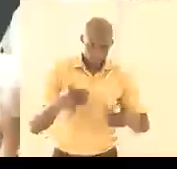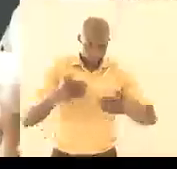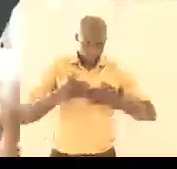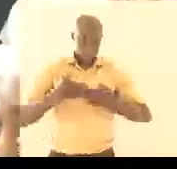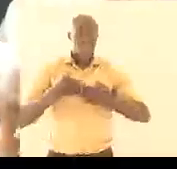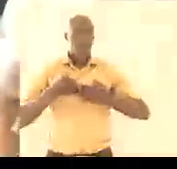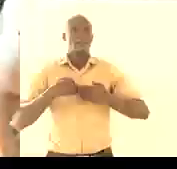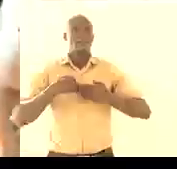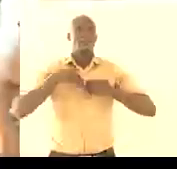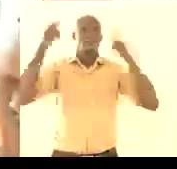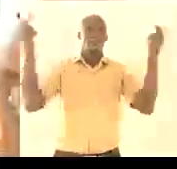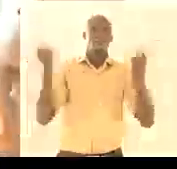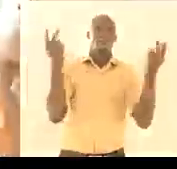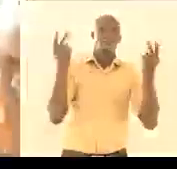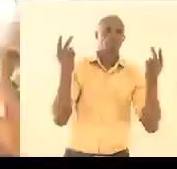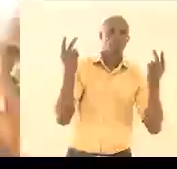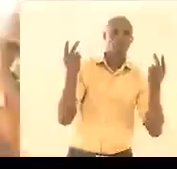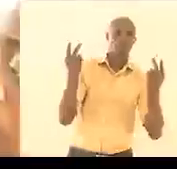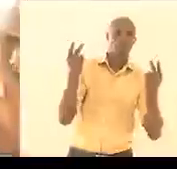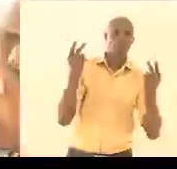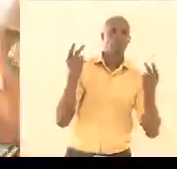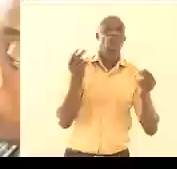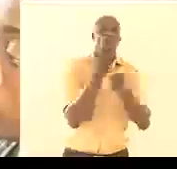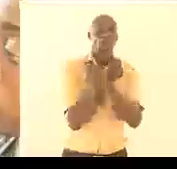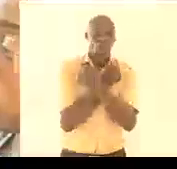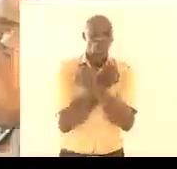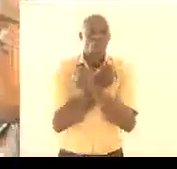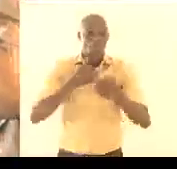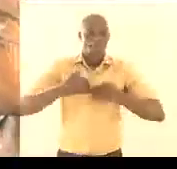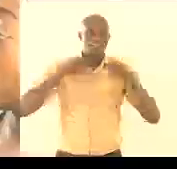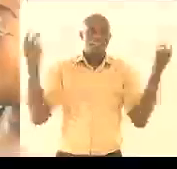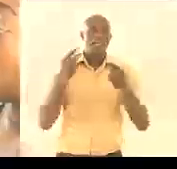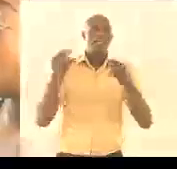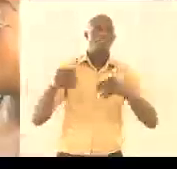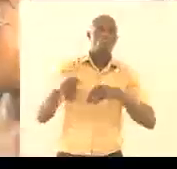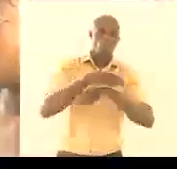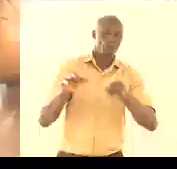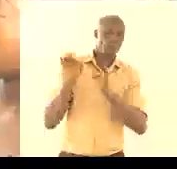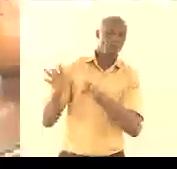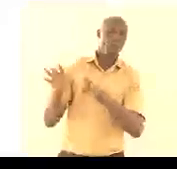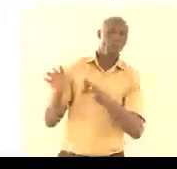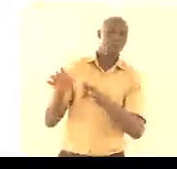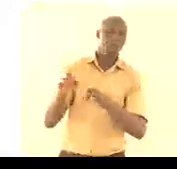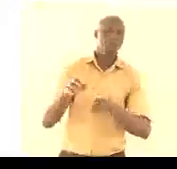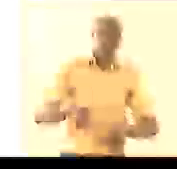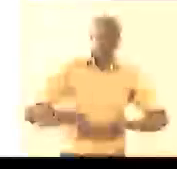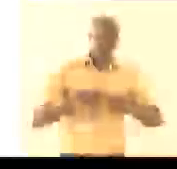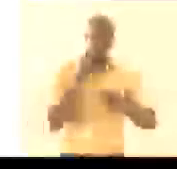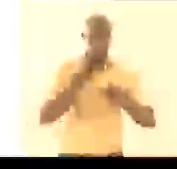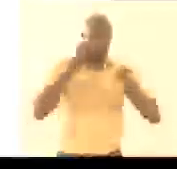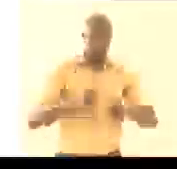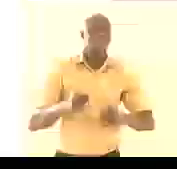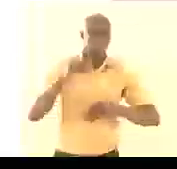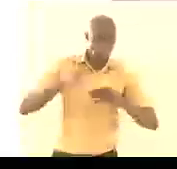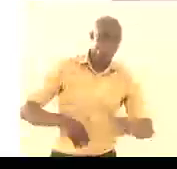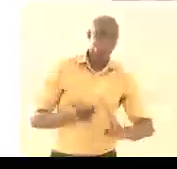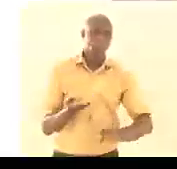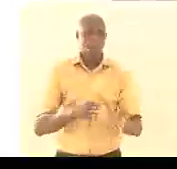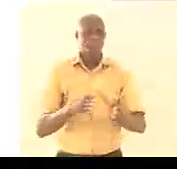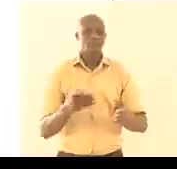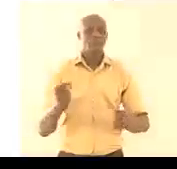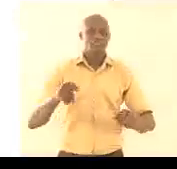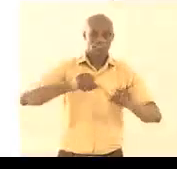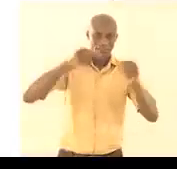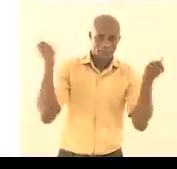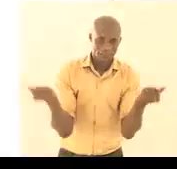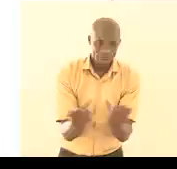Truth has prevailed. Love has triumphed over hate. Life is stronger than death. The agents